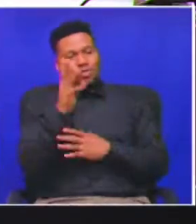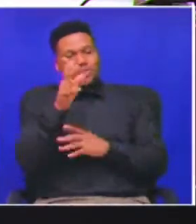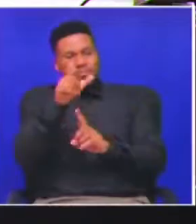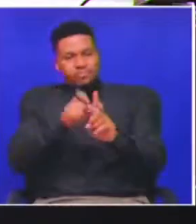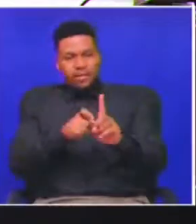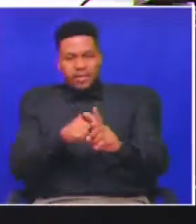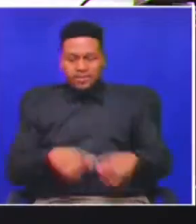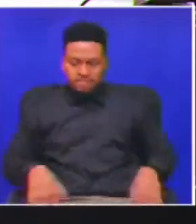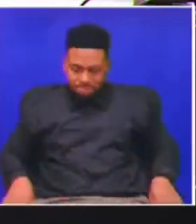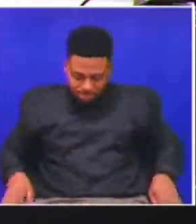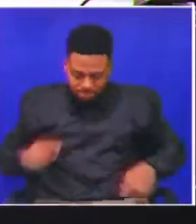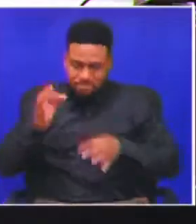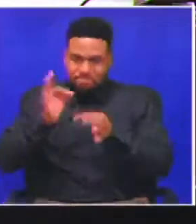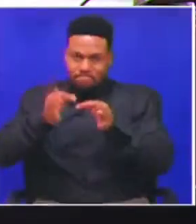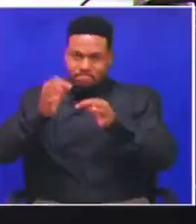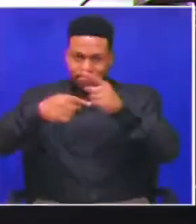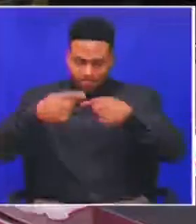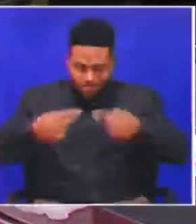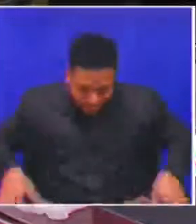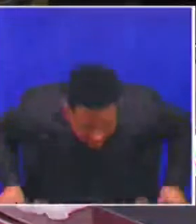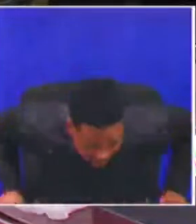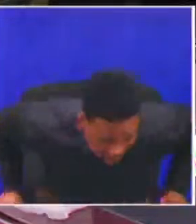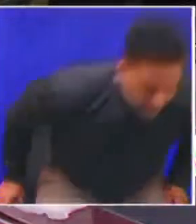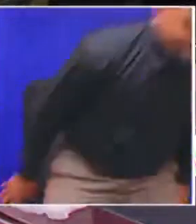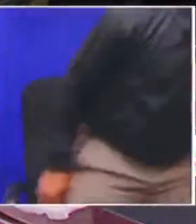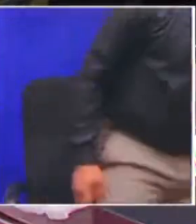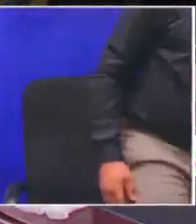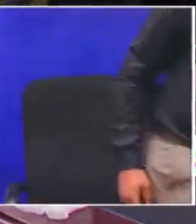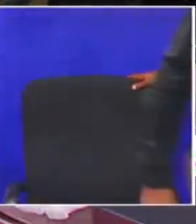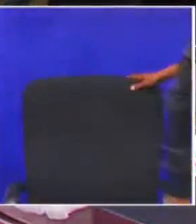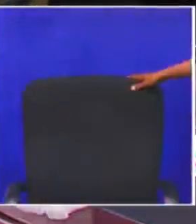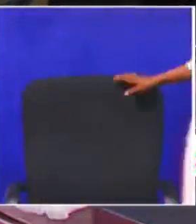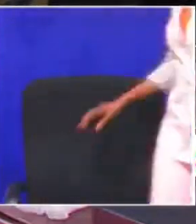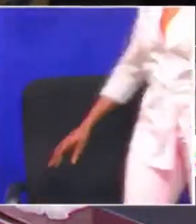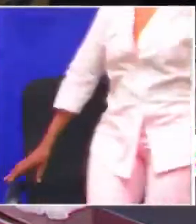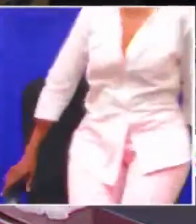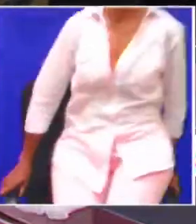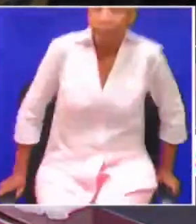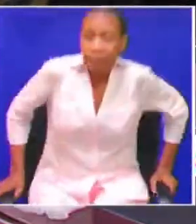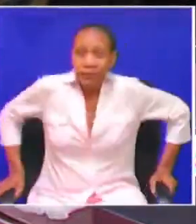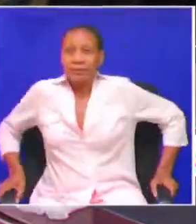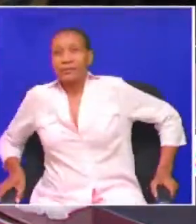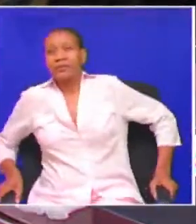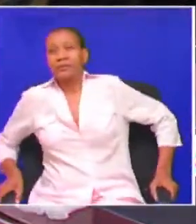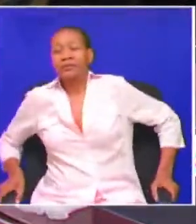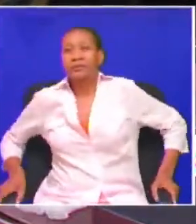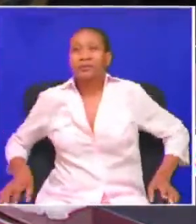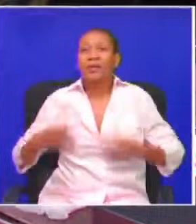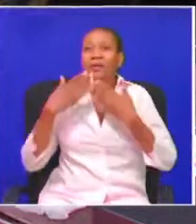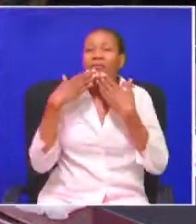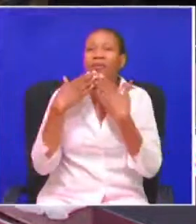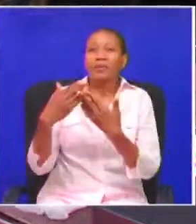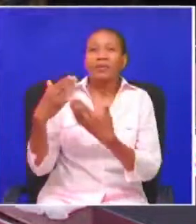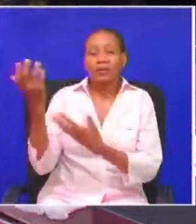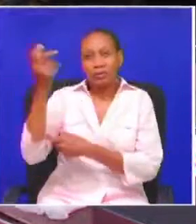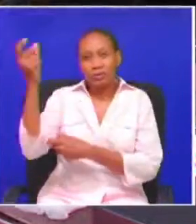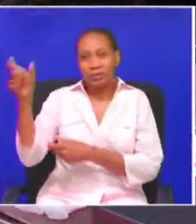supplementary question will be asked by the Honorable Hadebe. Thank you, Madam Deputy